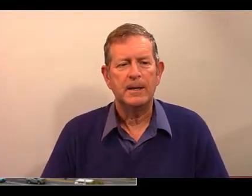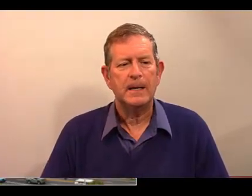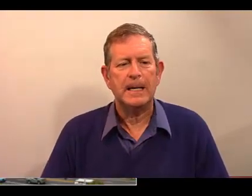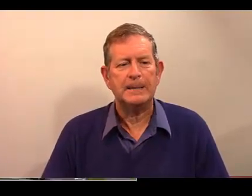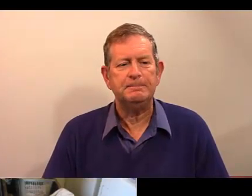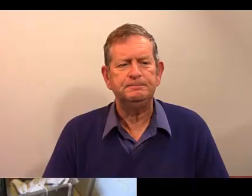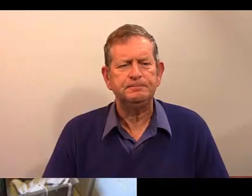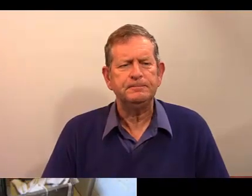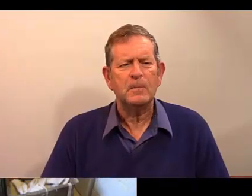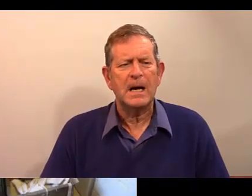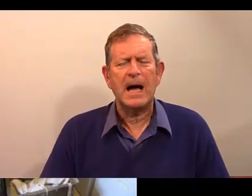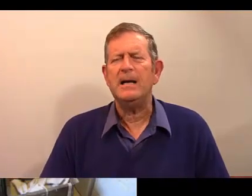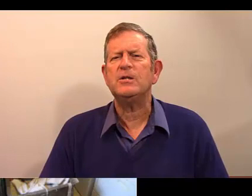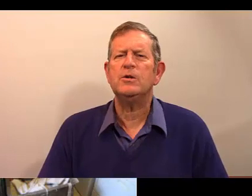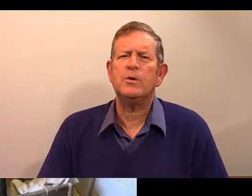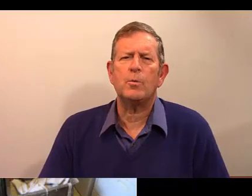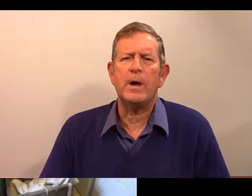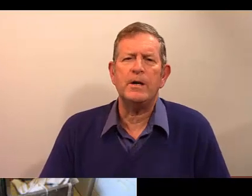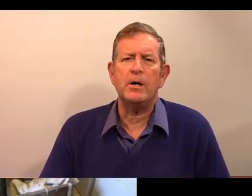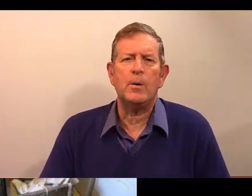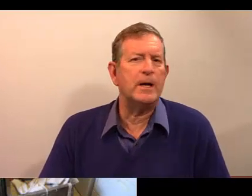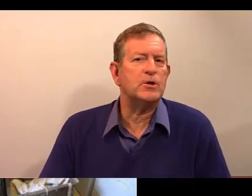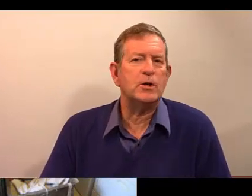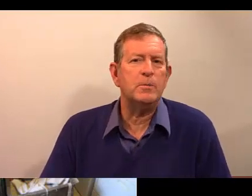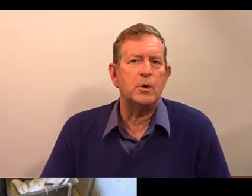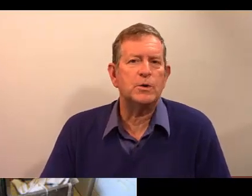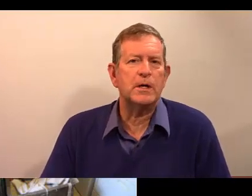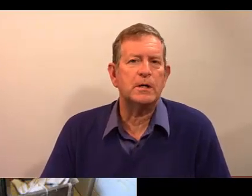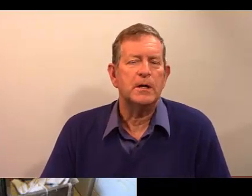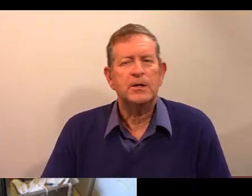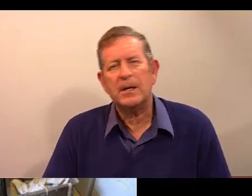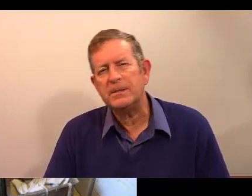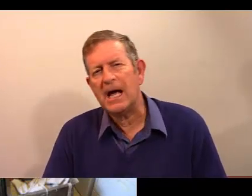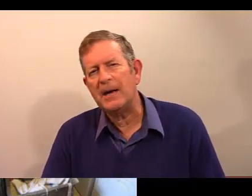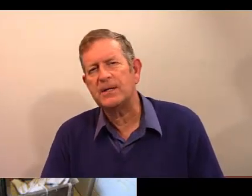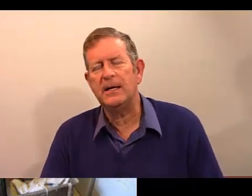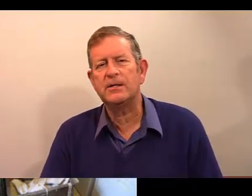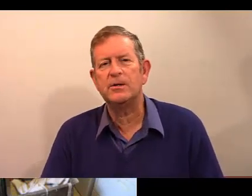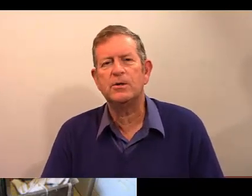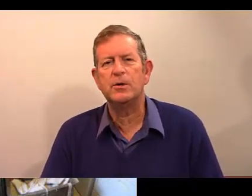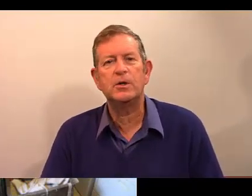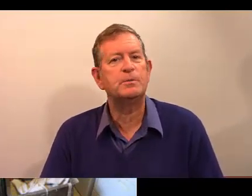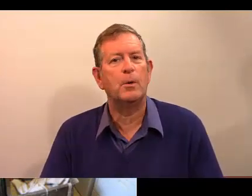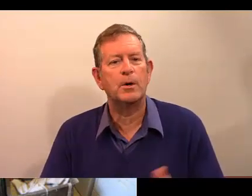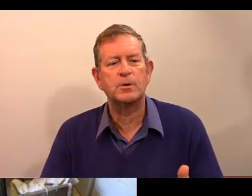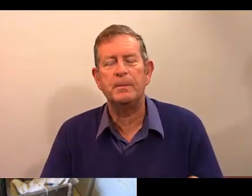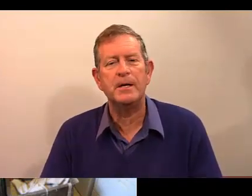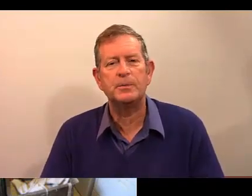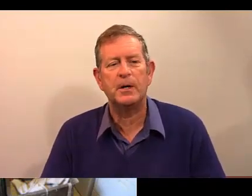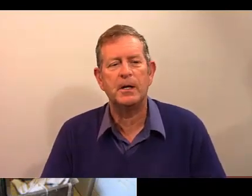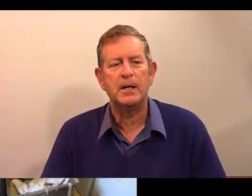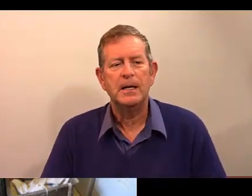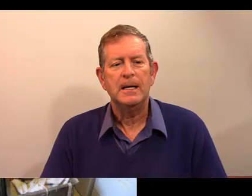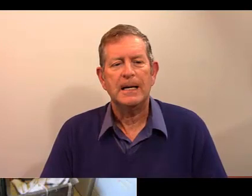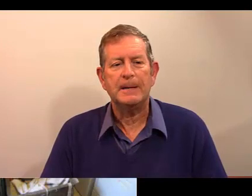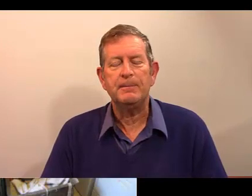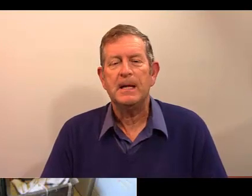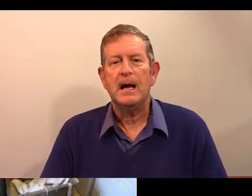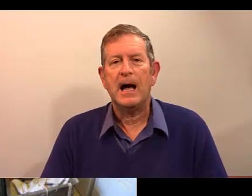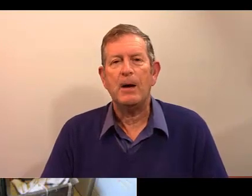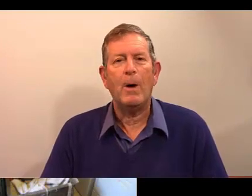laundry. I listen to the radio. I listen to music. Sometimes I listen to sports or